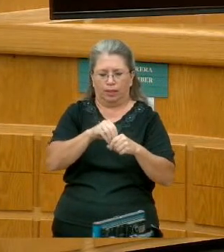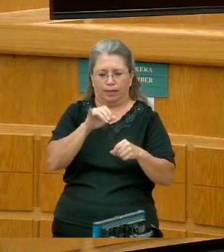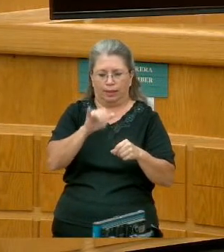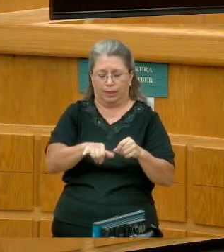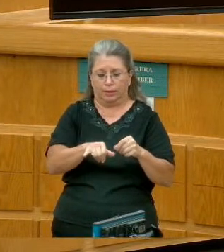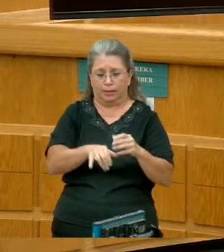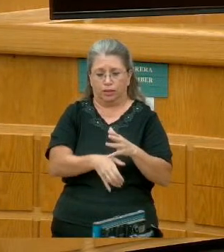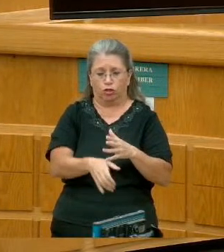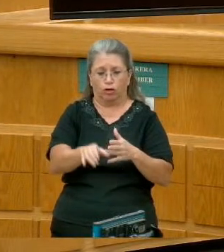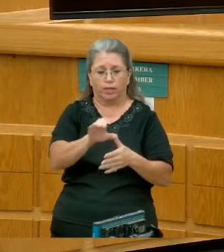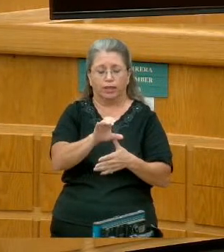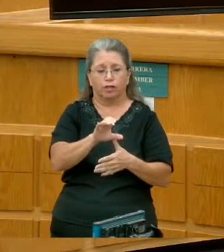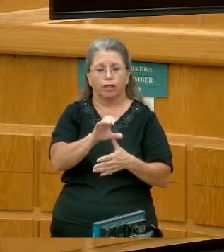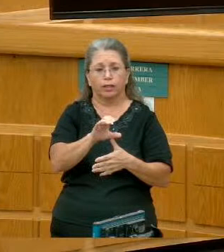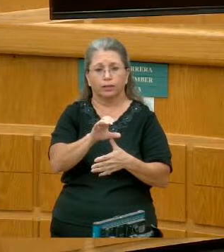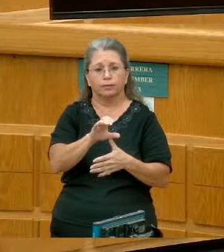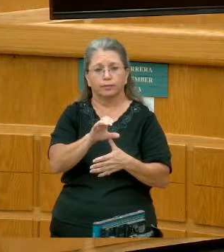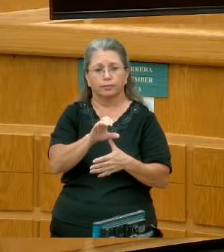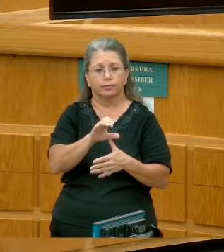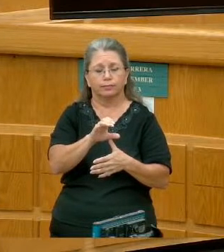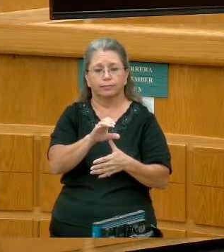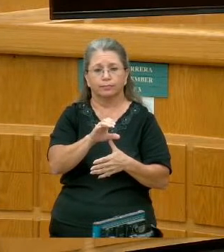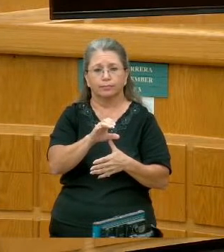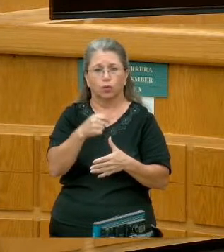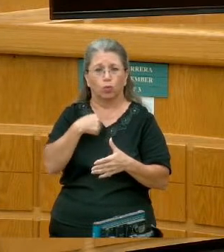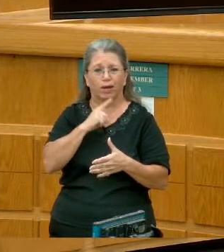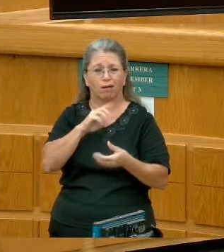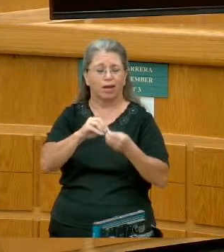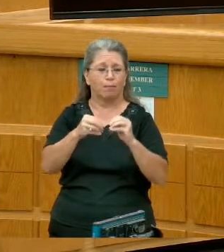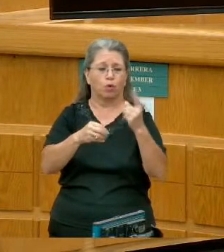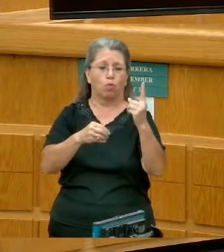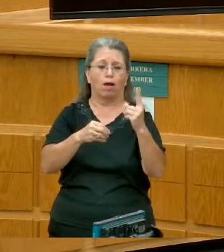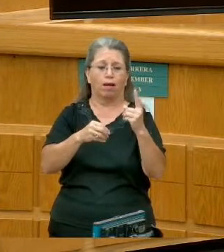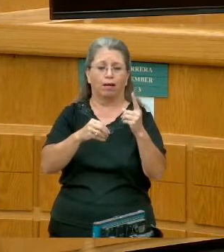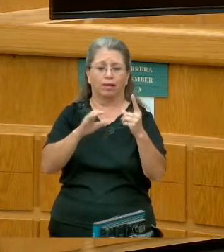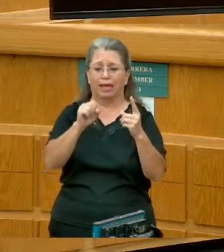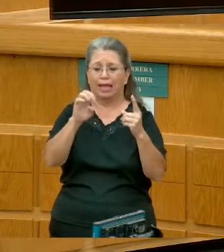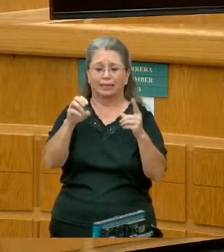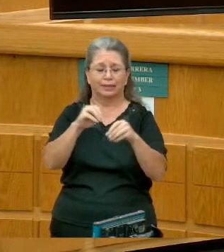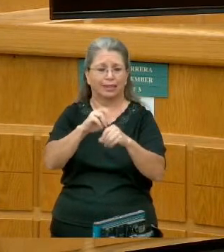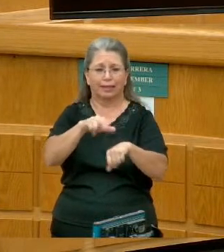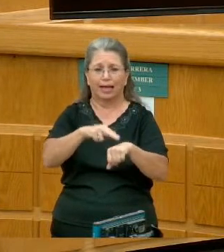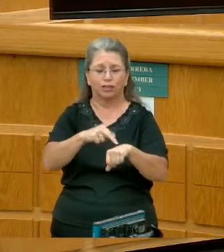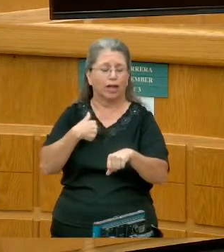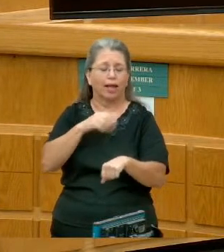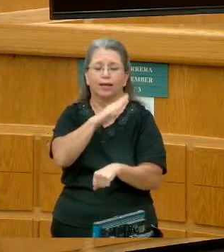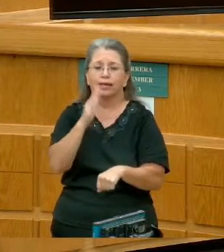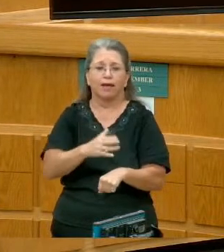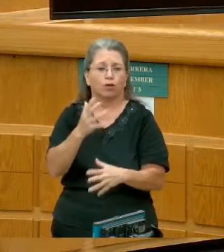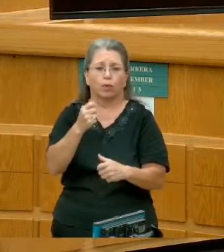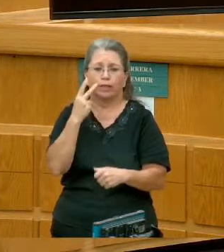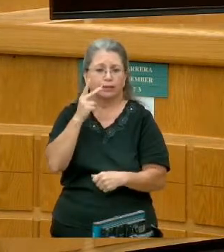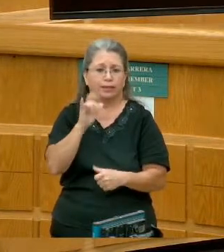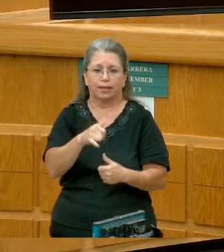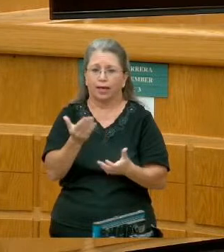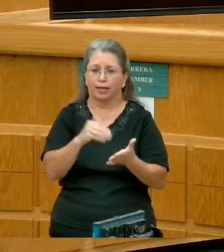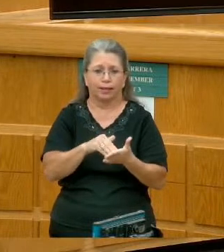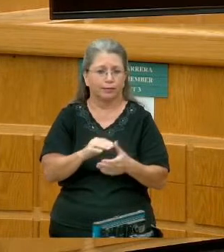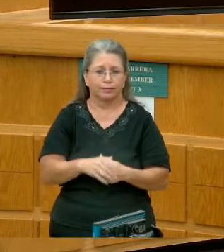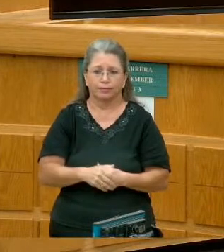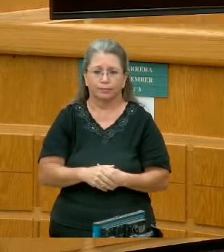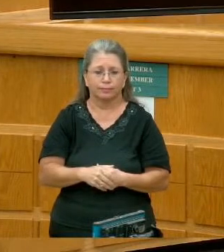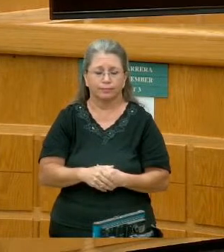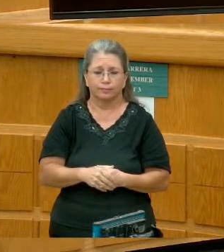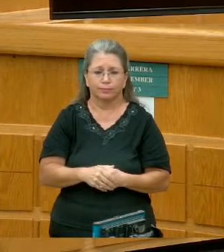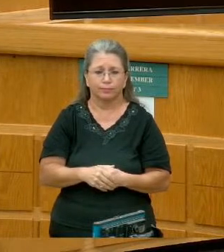criteria, the number one in cases in the nation is not a number one I ever want to see again. And we will do everything